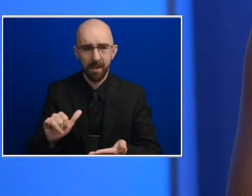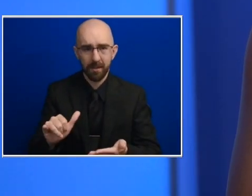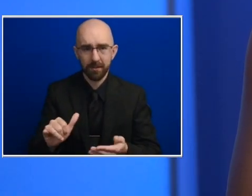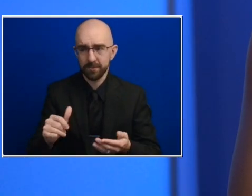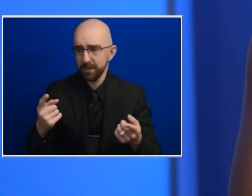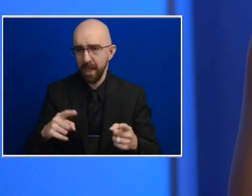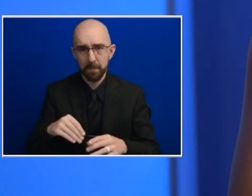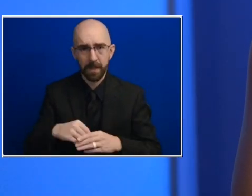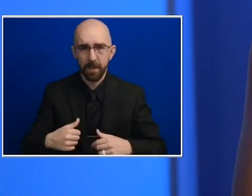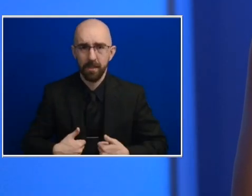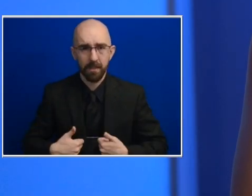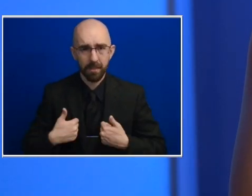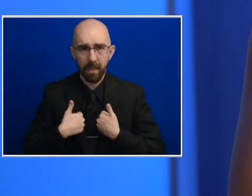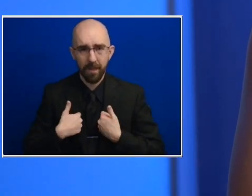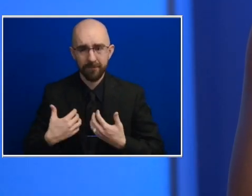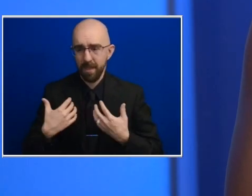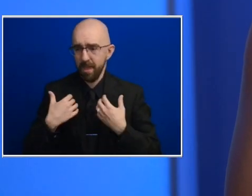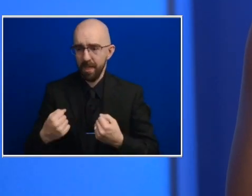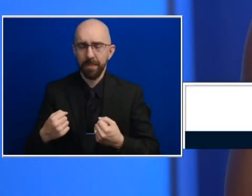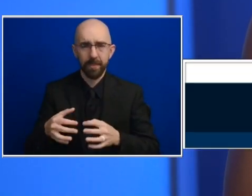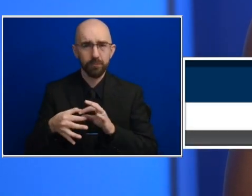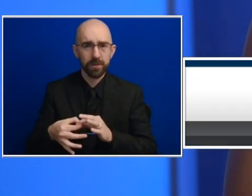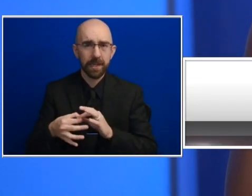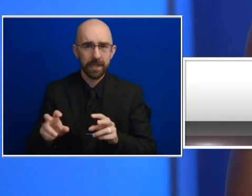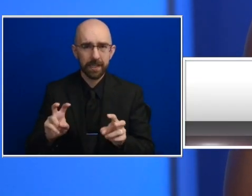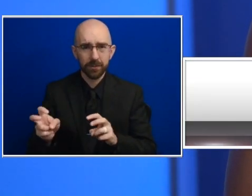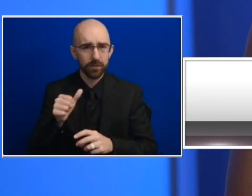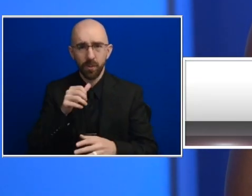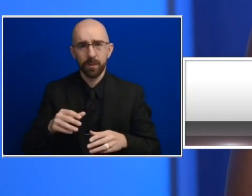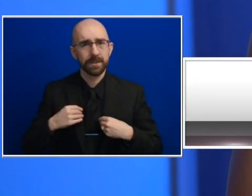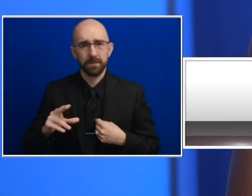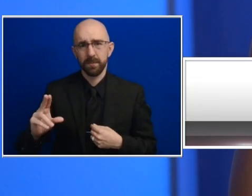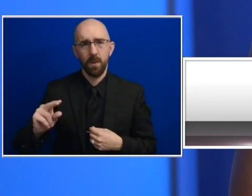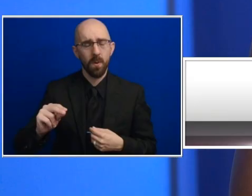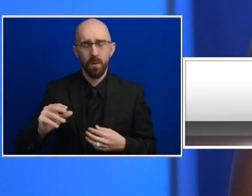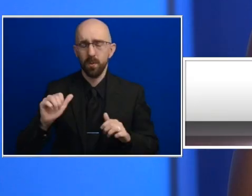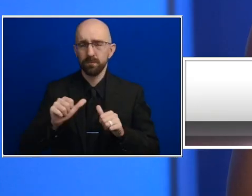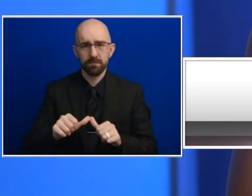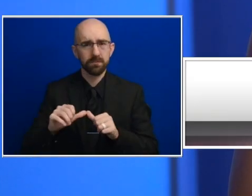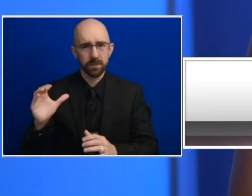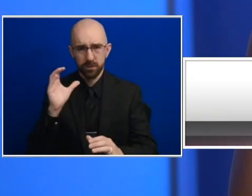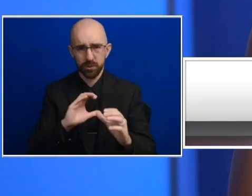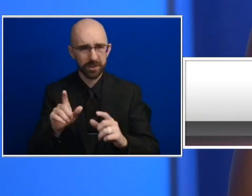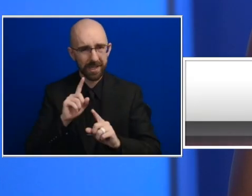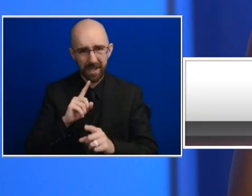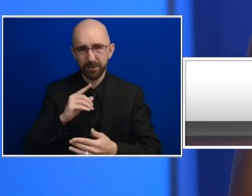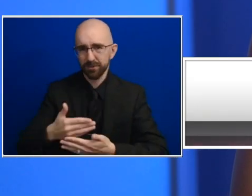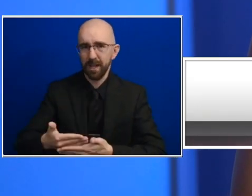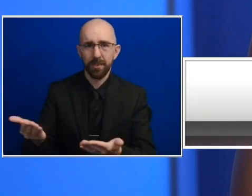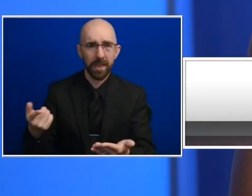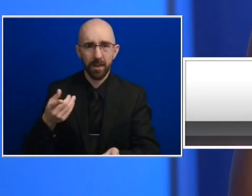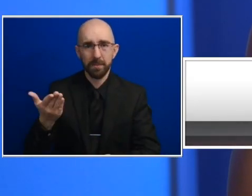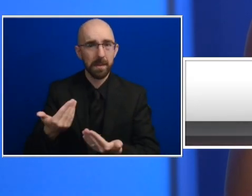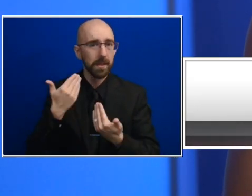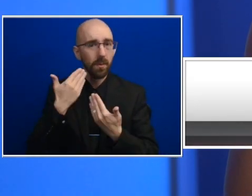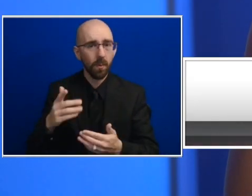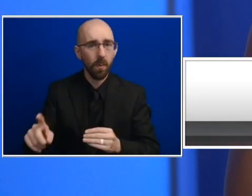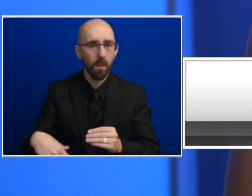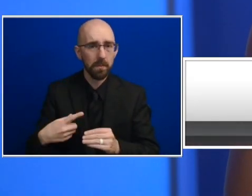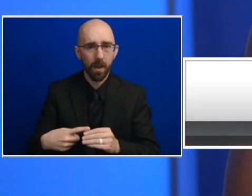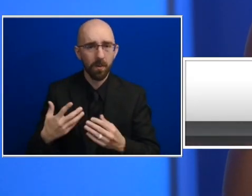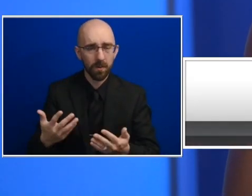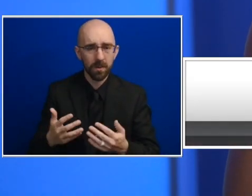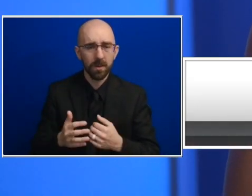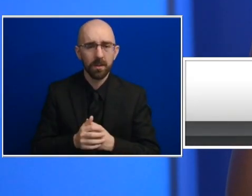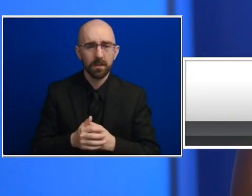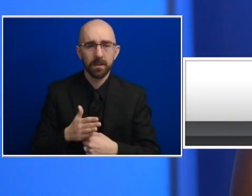life, health-wise. Don't take no for an answer. Keep searching. There are answers out there that you may not know, but my